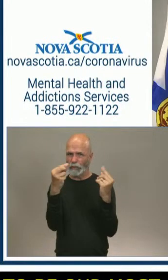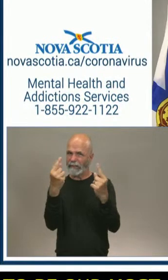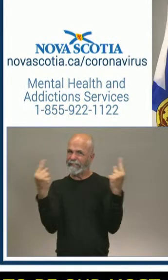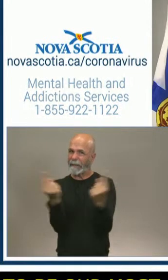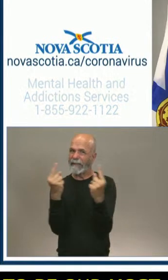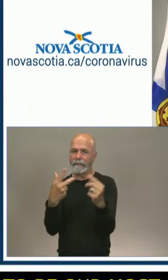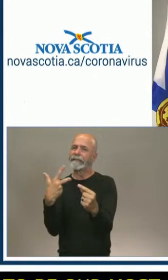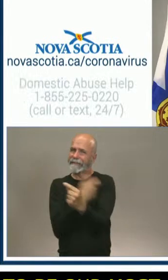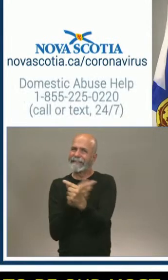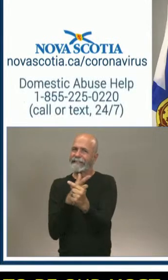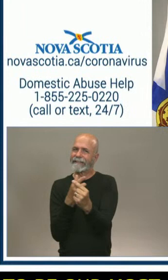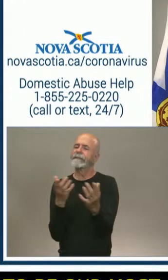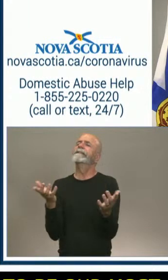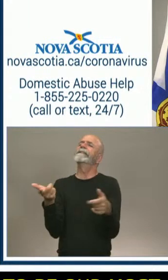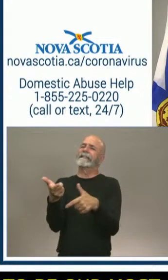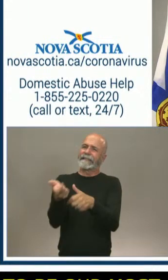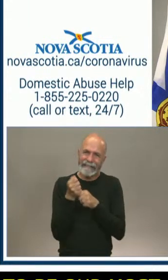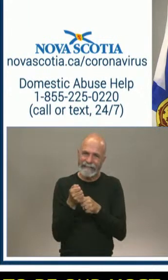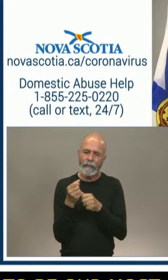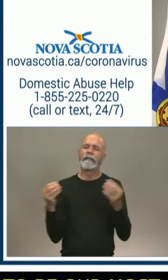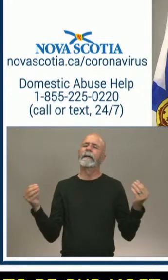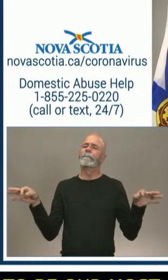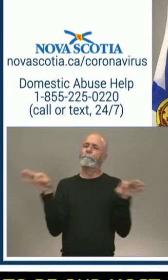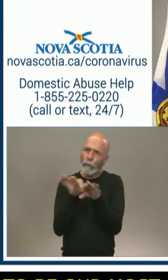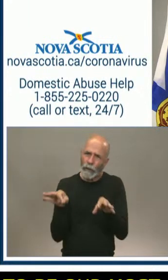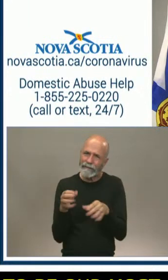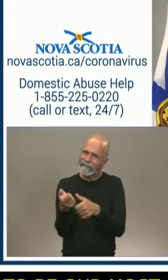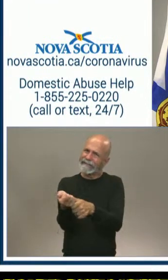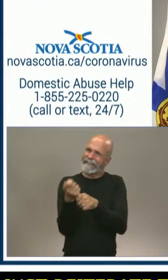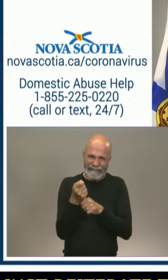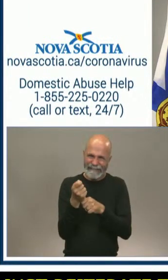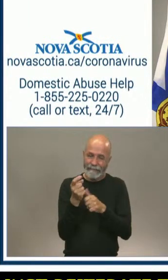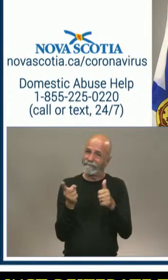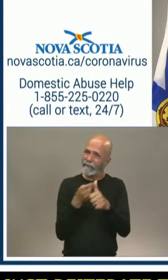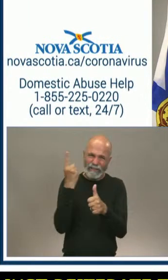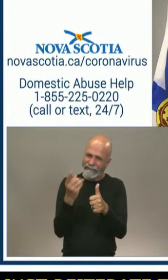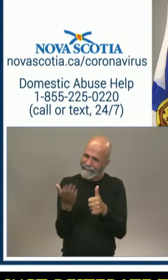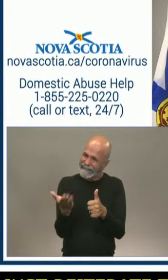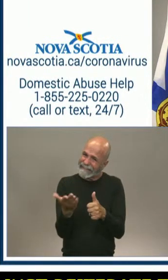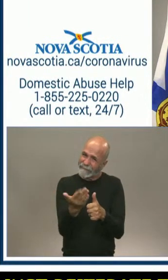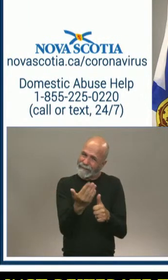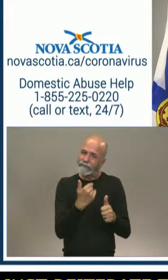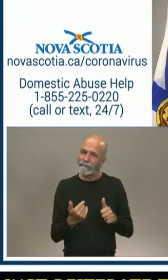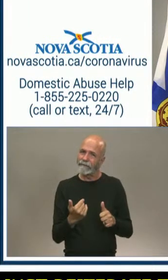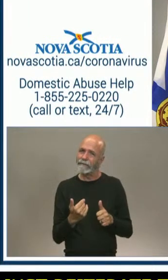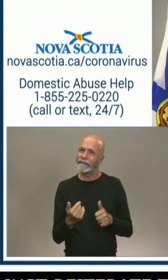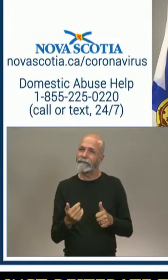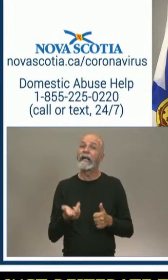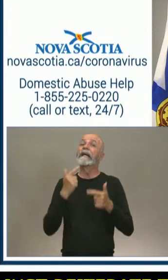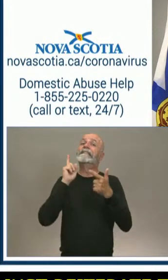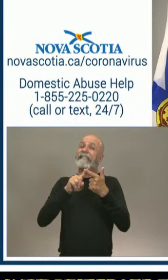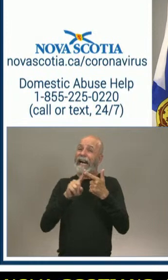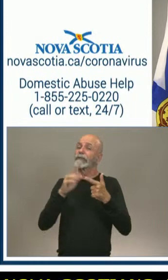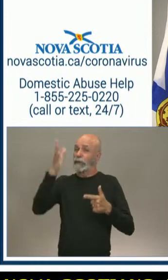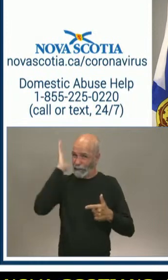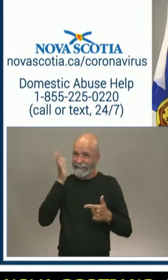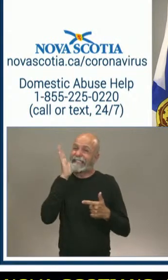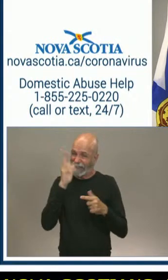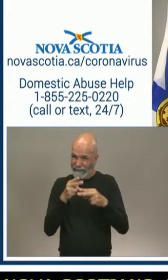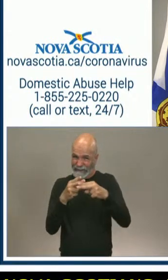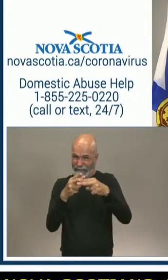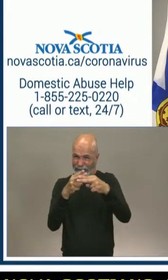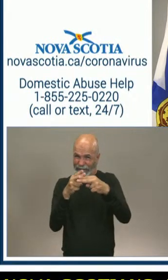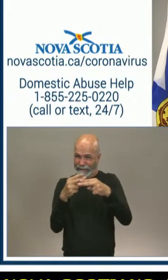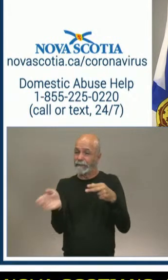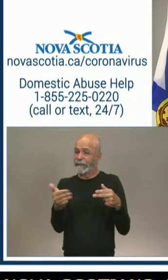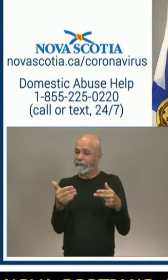really, really important to get out your first for your first dose of vaccine, and then your second dose will be well on its way, and that will